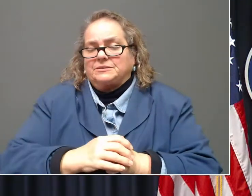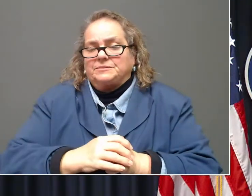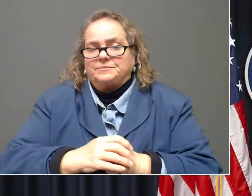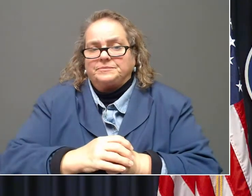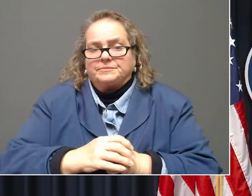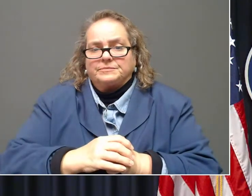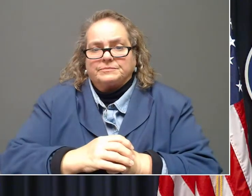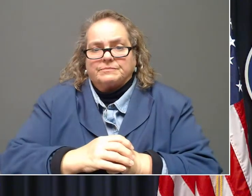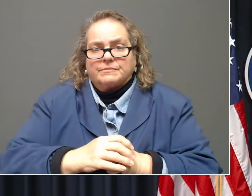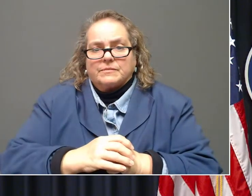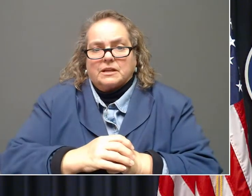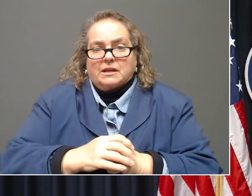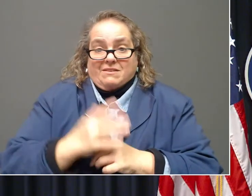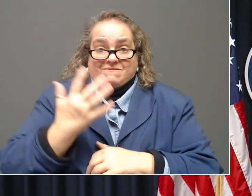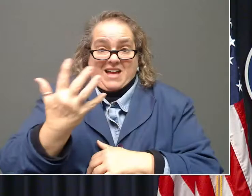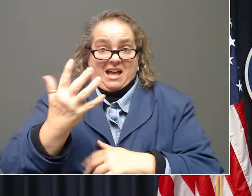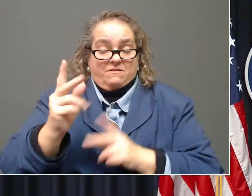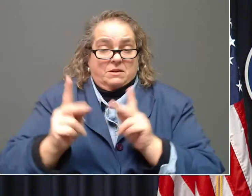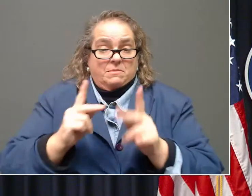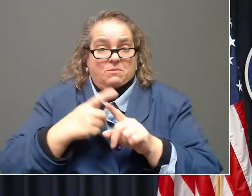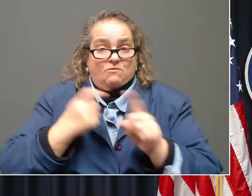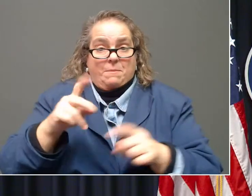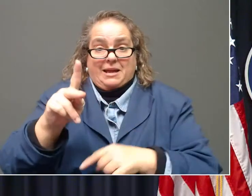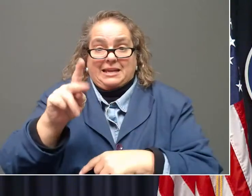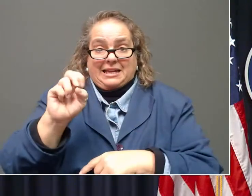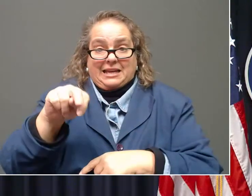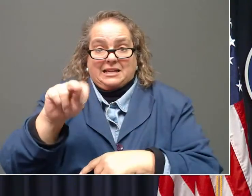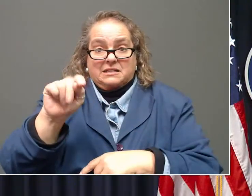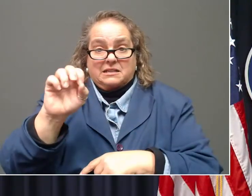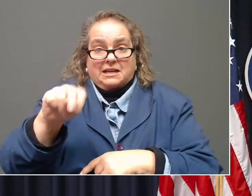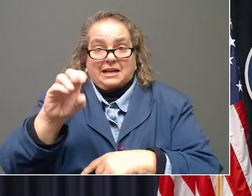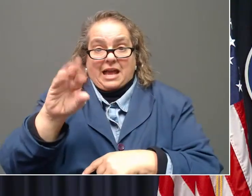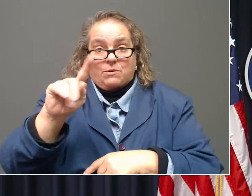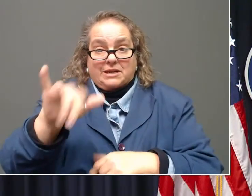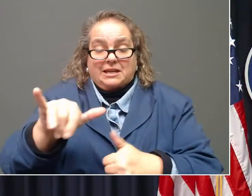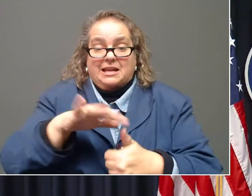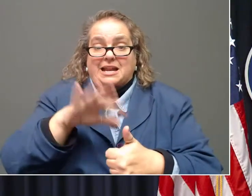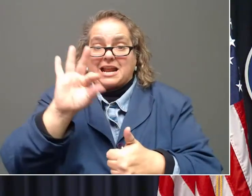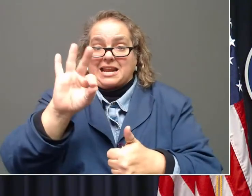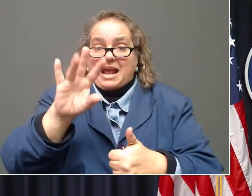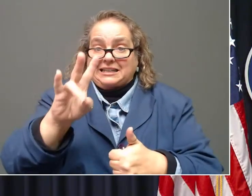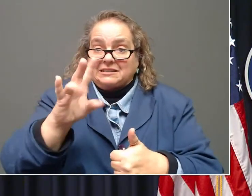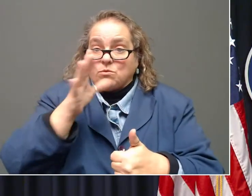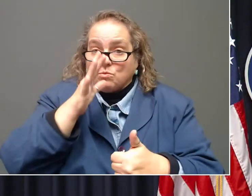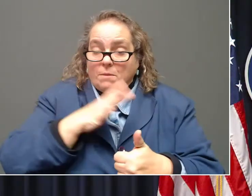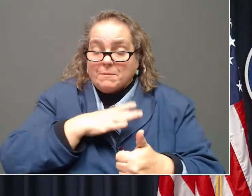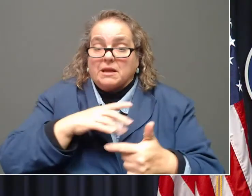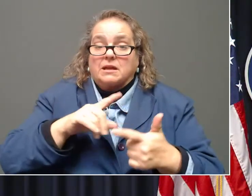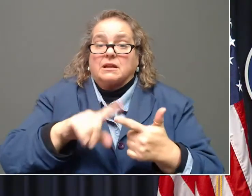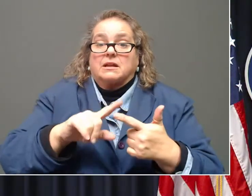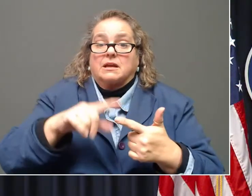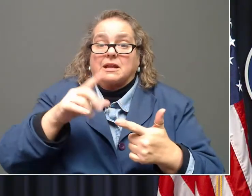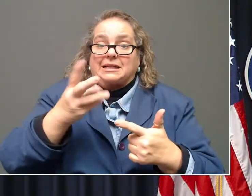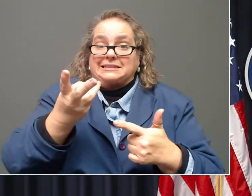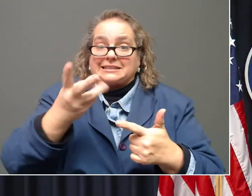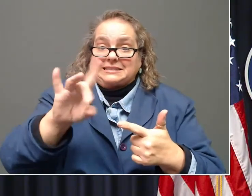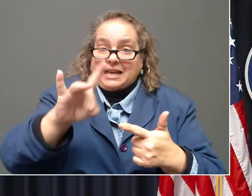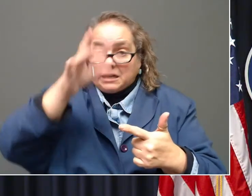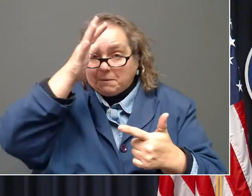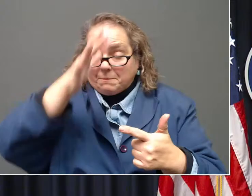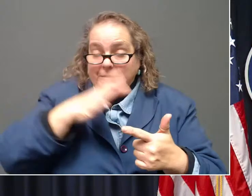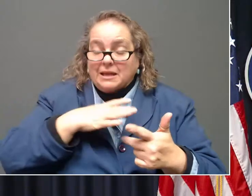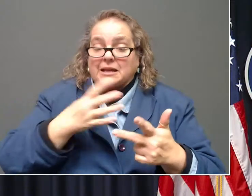a 74-year-old woman. In Graves County, a 77-year-old woman and an 85-year-old man. In Harlan County,